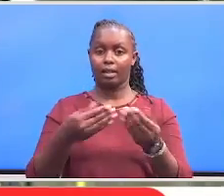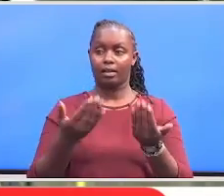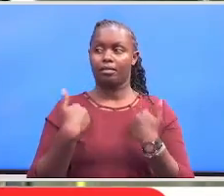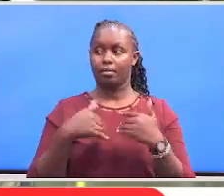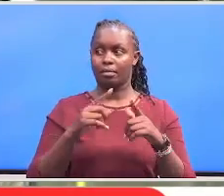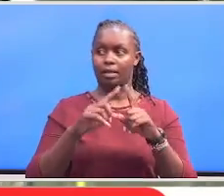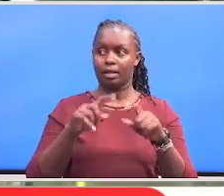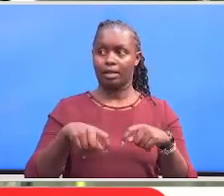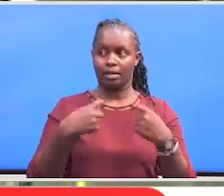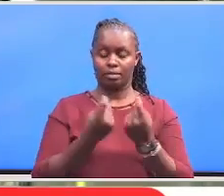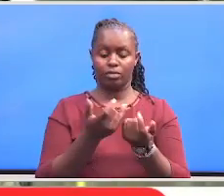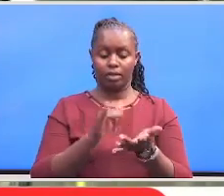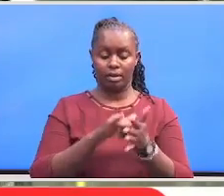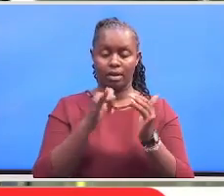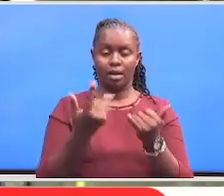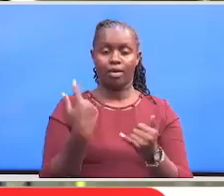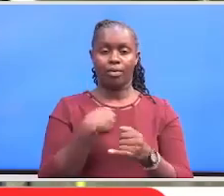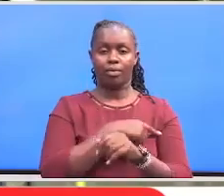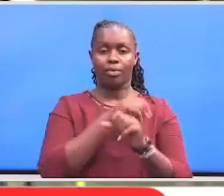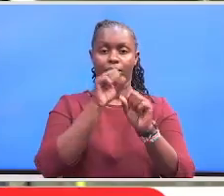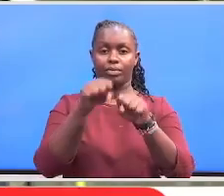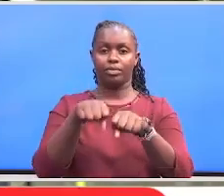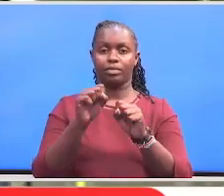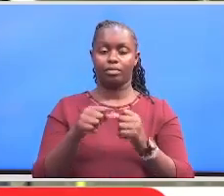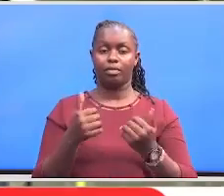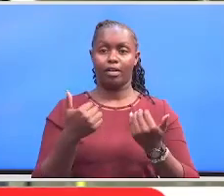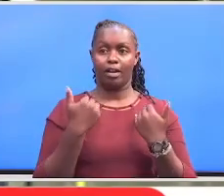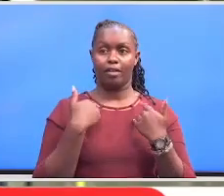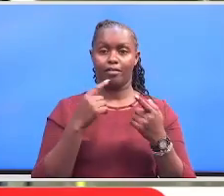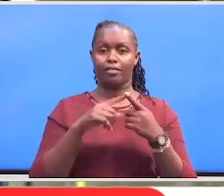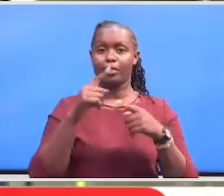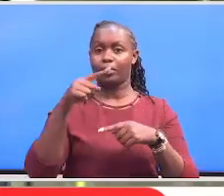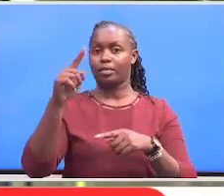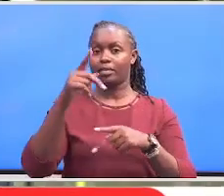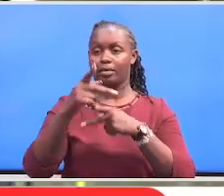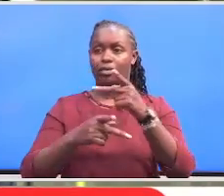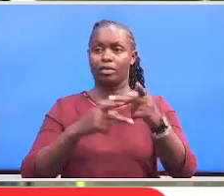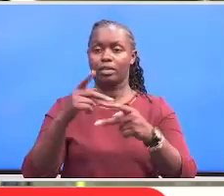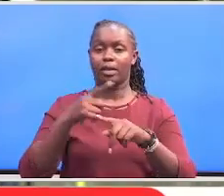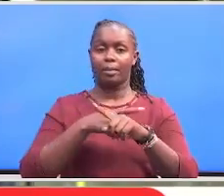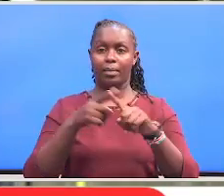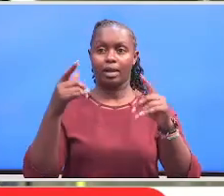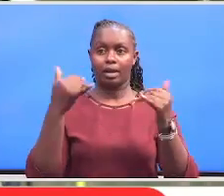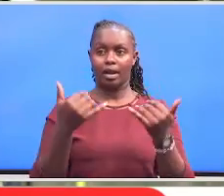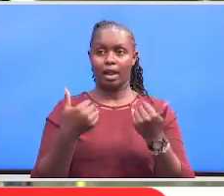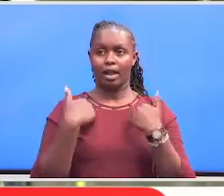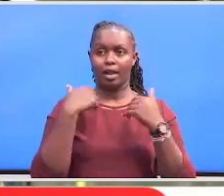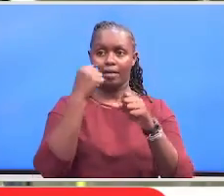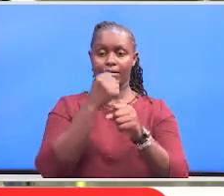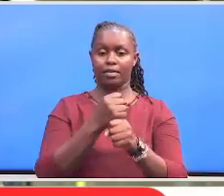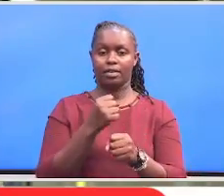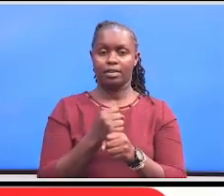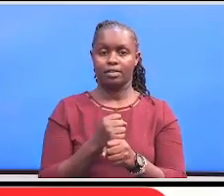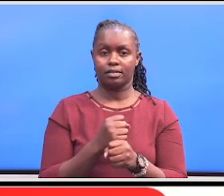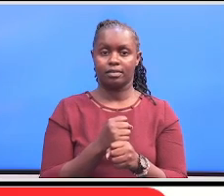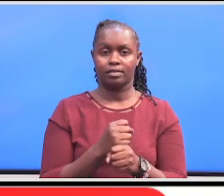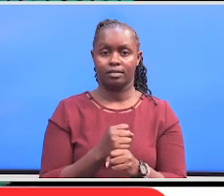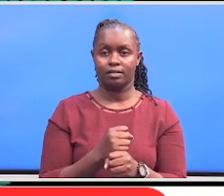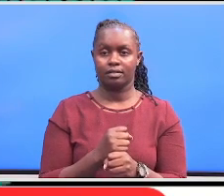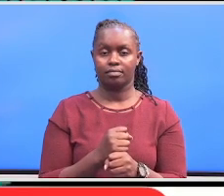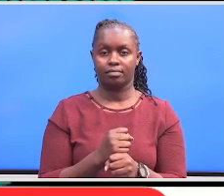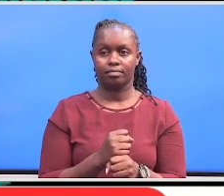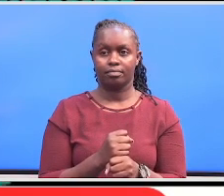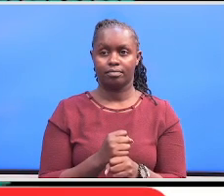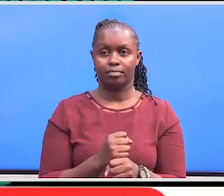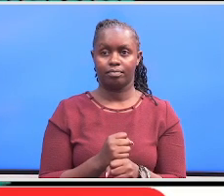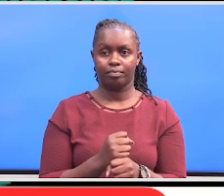we can now come up with a system that is bulletproof. But so far, I've done most of the work. The